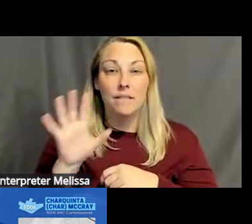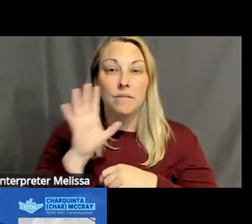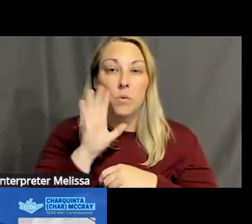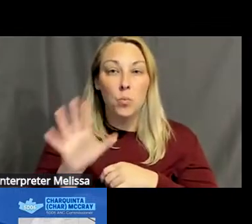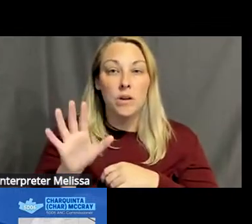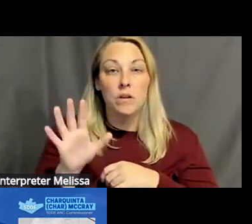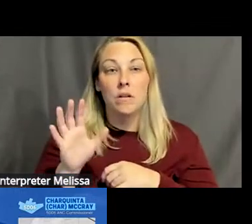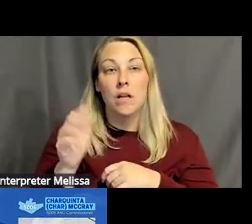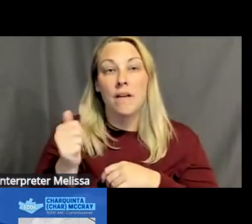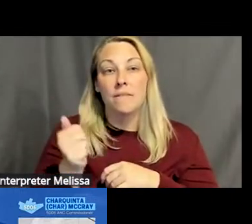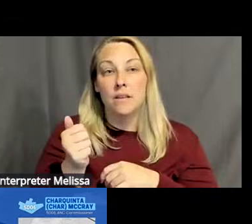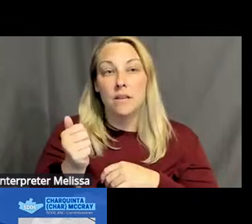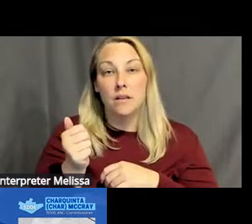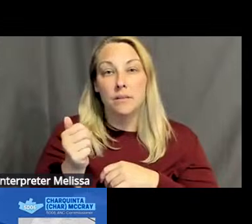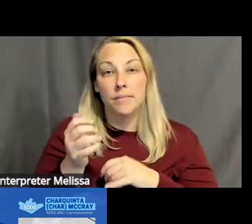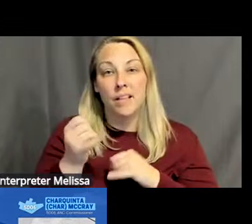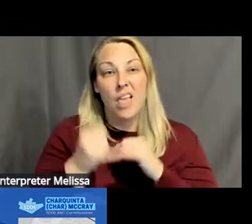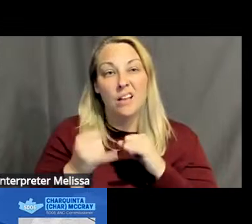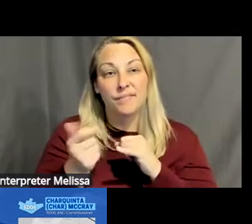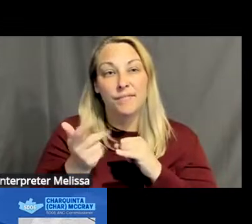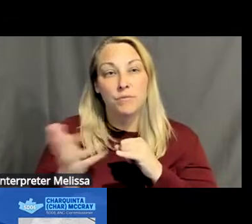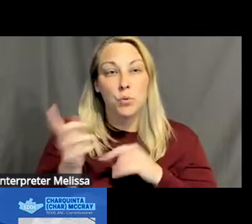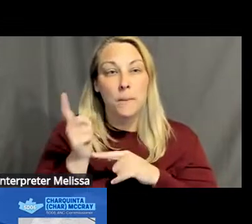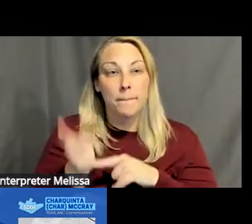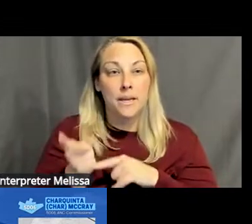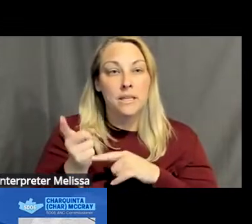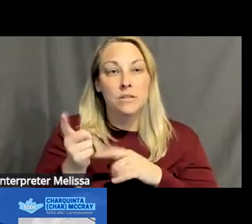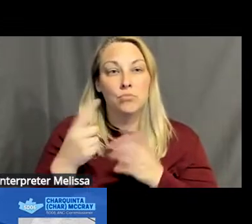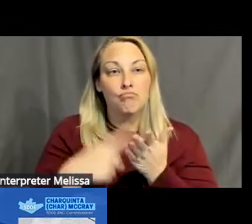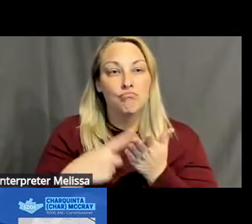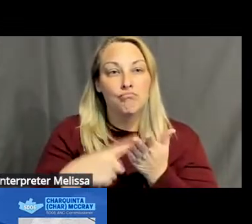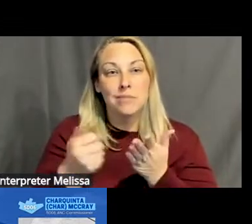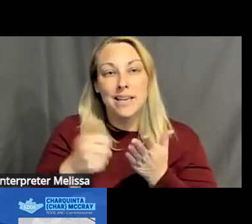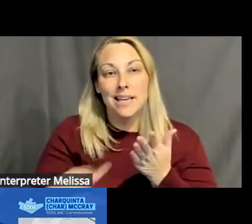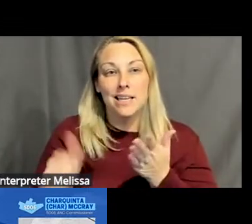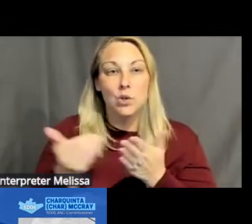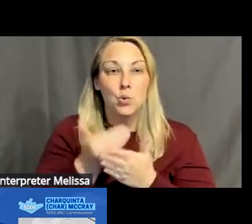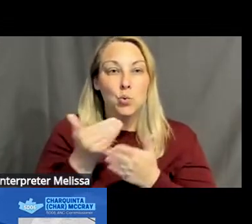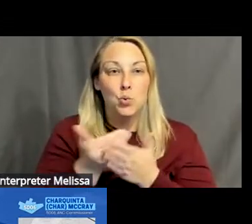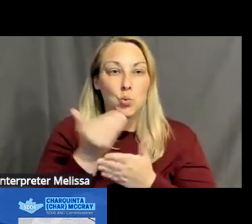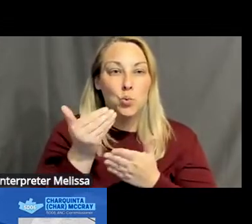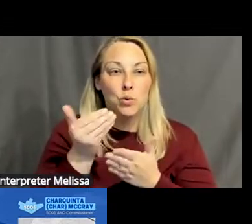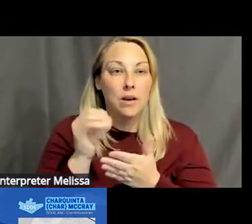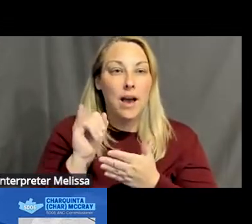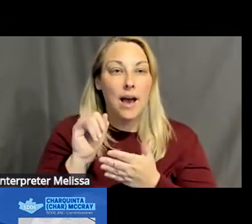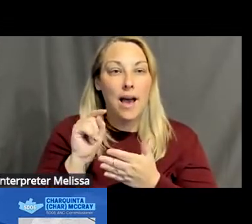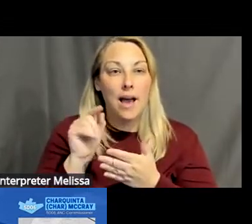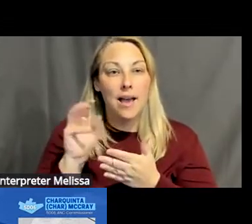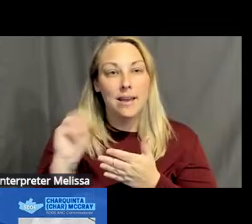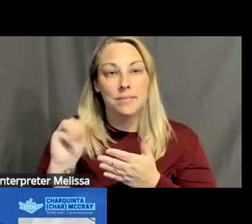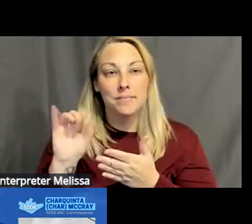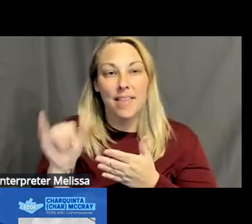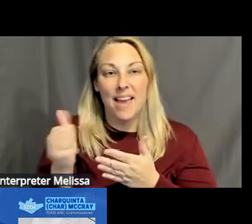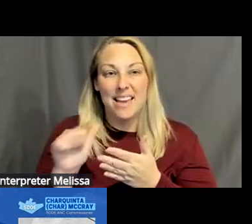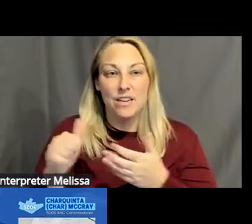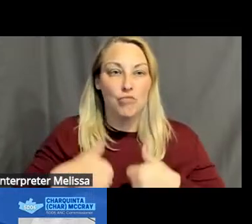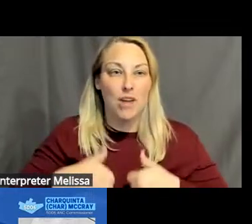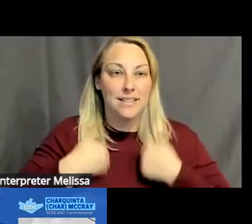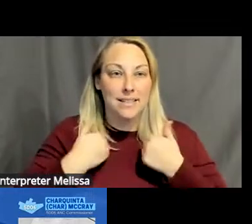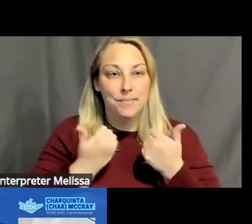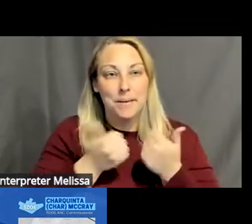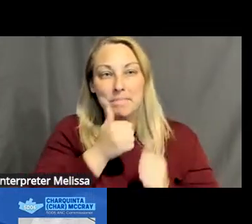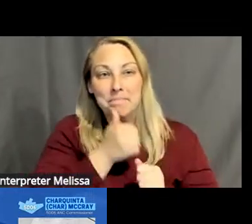minutes before we adjourn tonight's meeting to discuss any items that residents have been patiently waiting for us